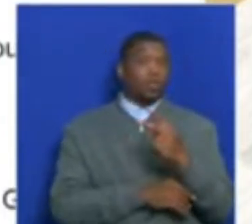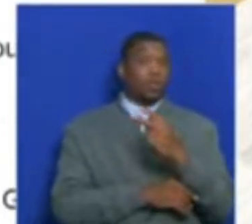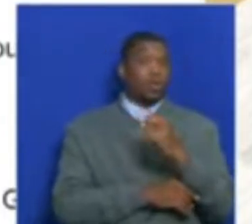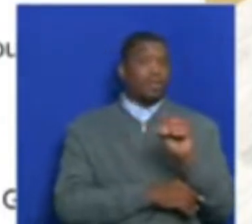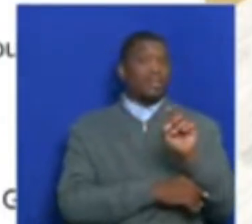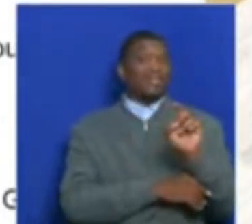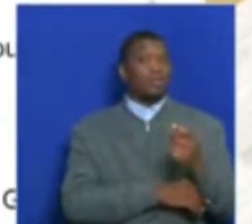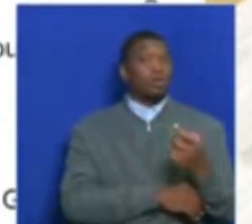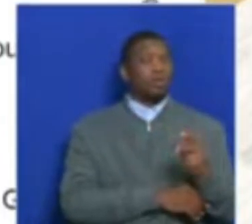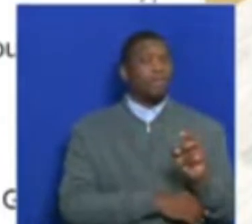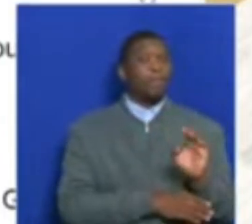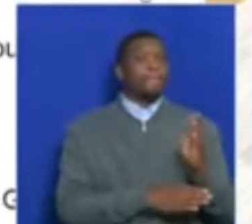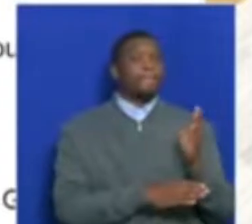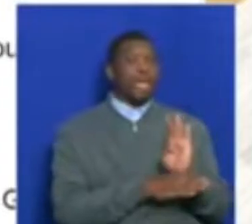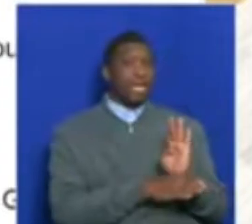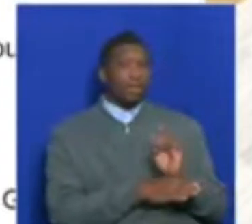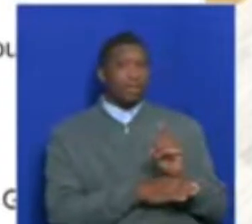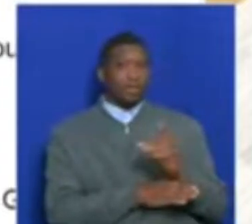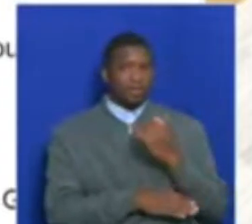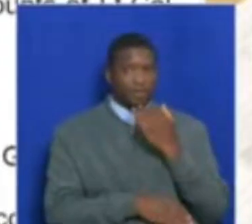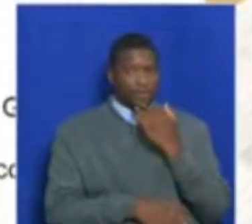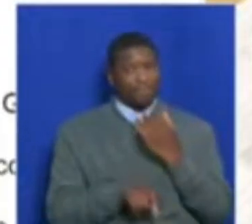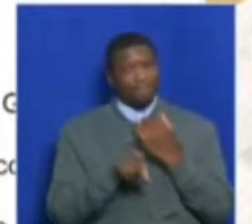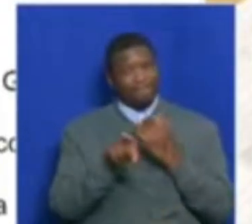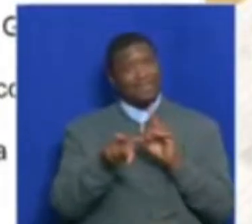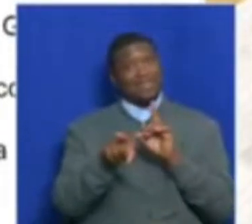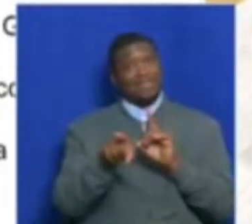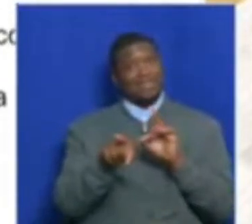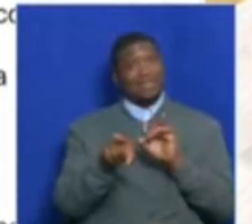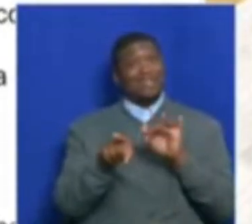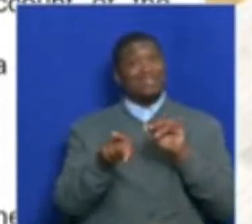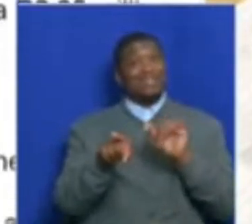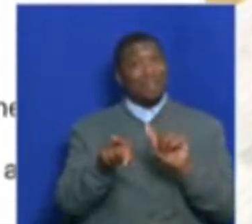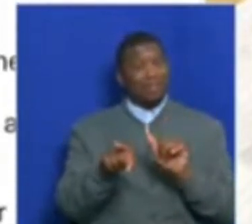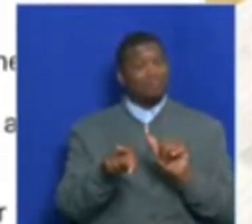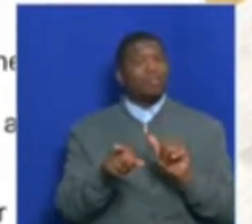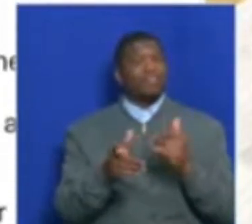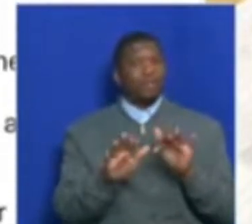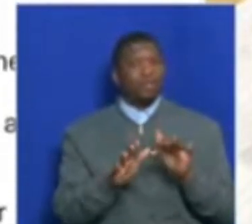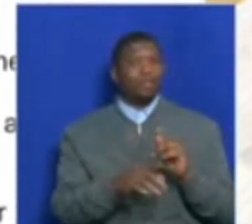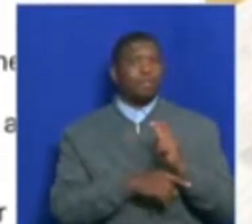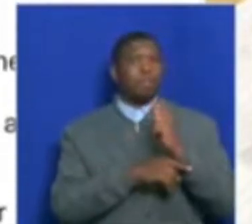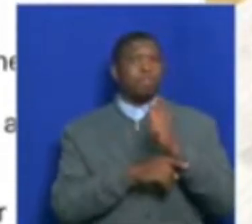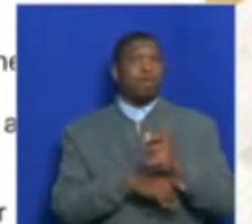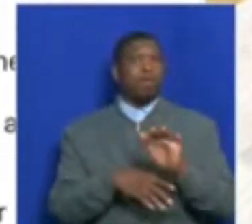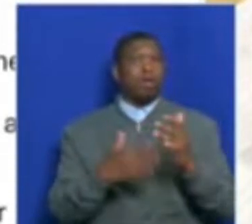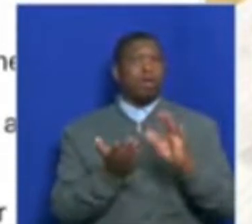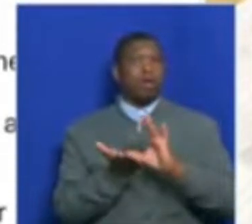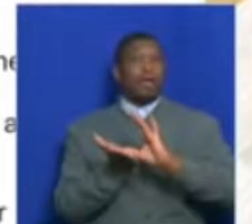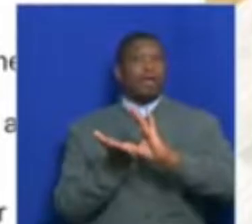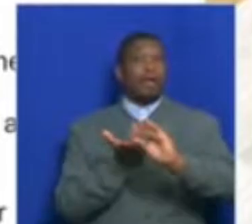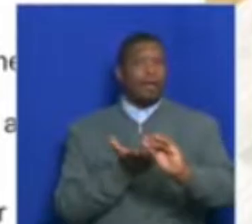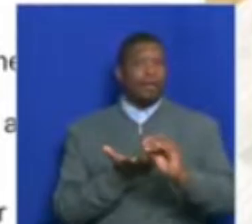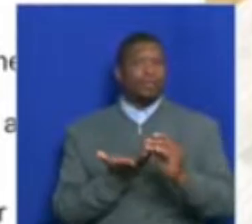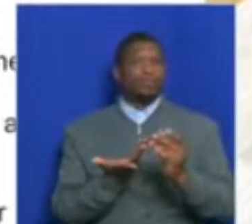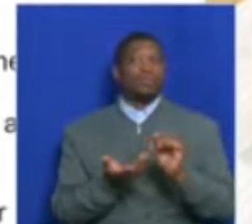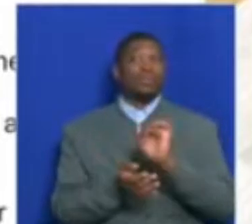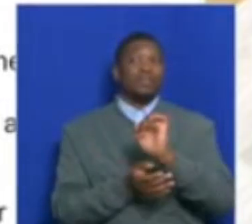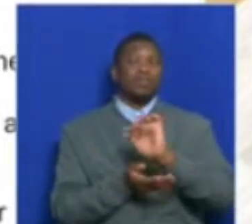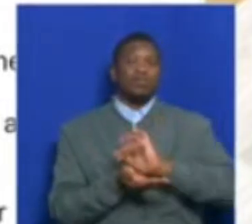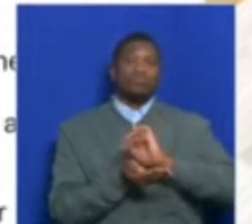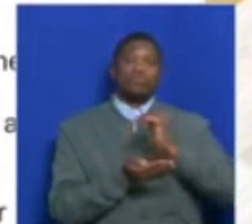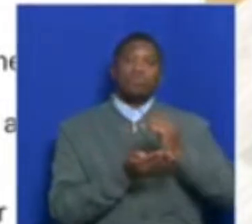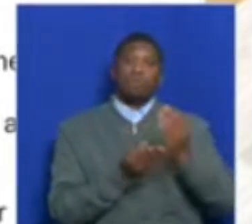of Lieutenant Colonel Dina Govender and his wife was paid in cash into a trust account of the